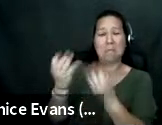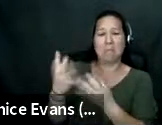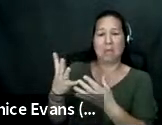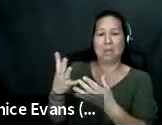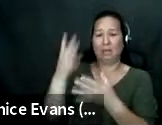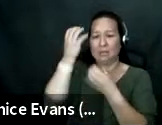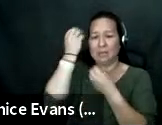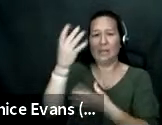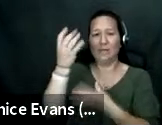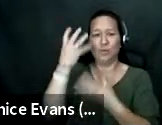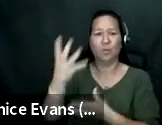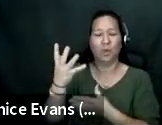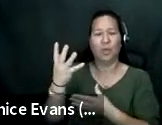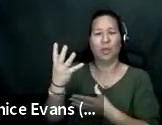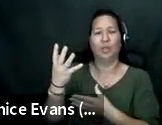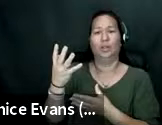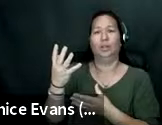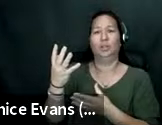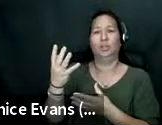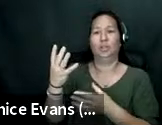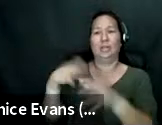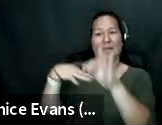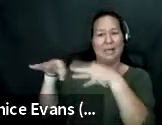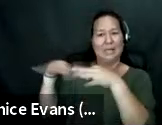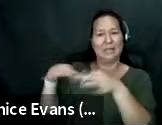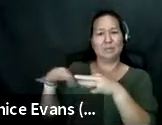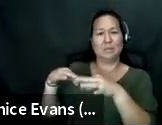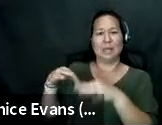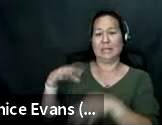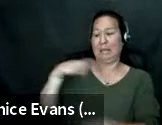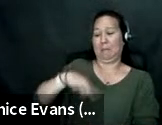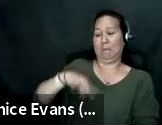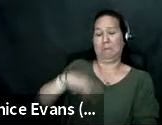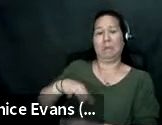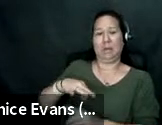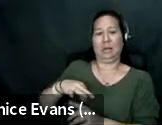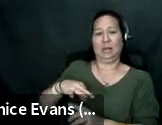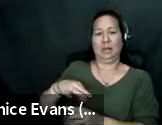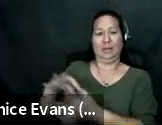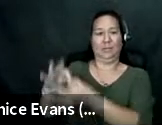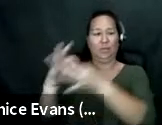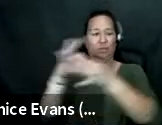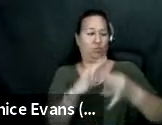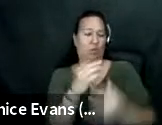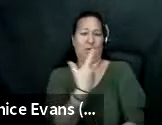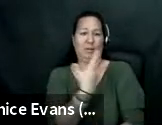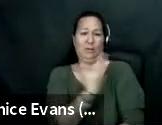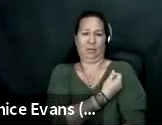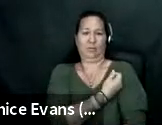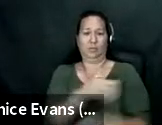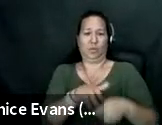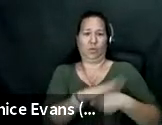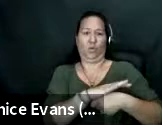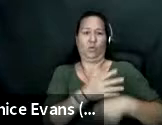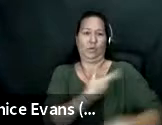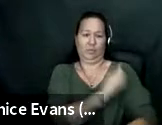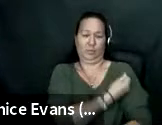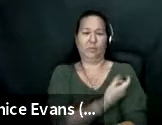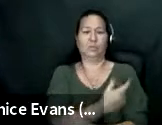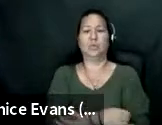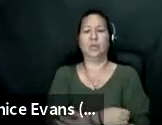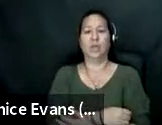the benefits of vaccination. So that's what I would say would be one of the resources